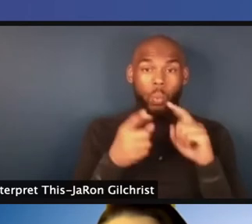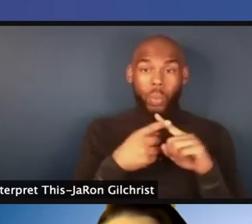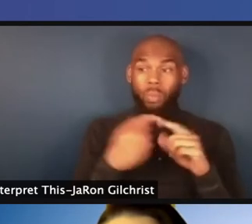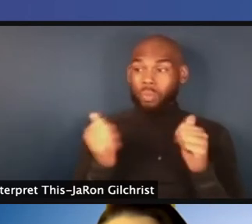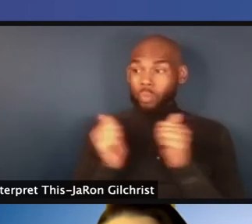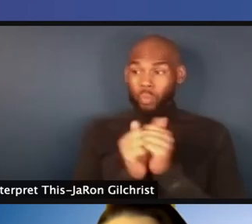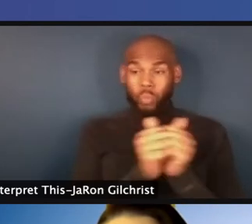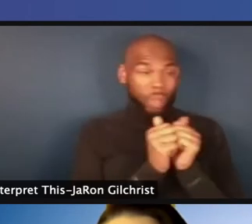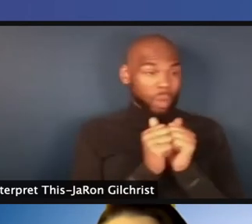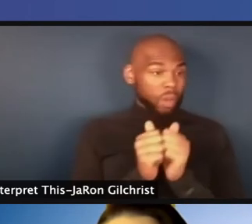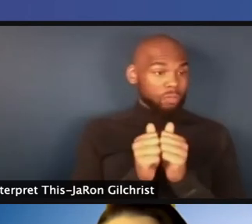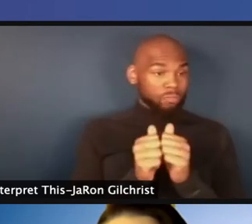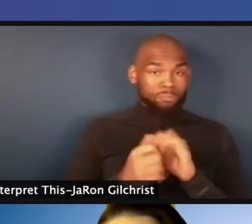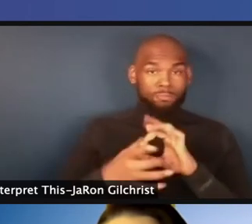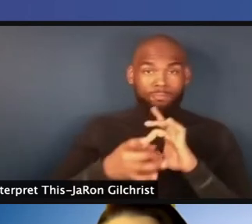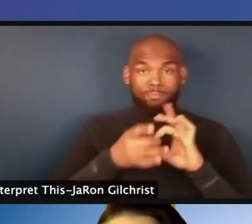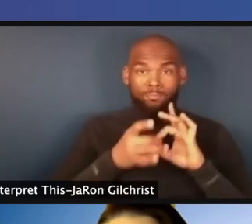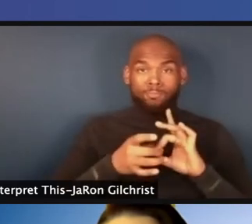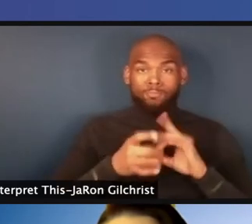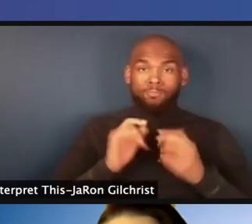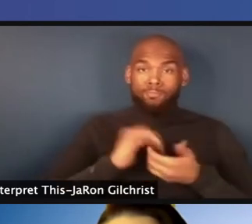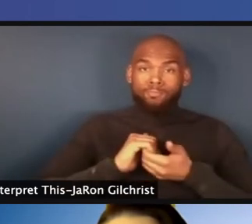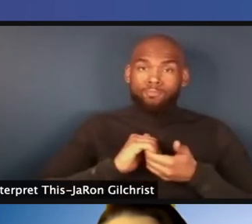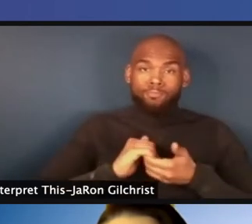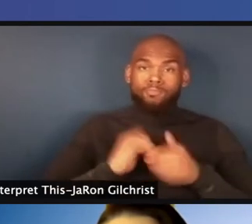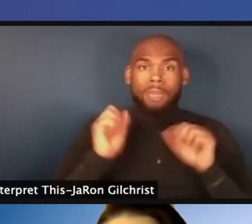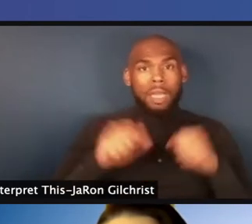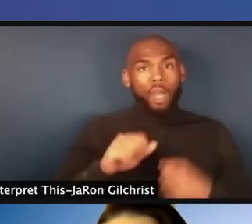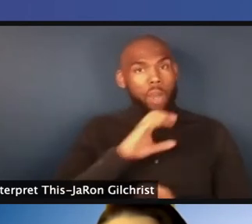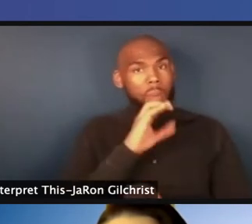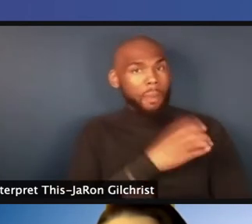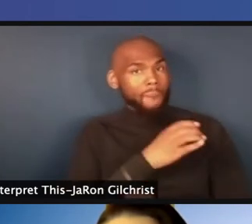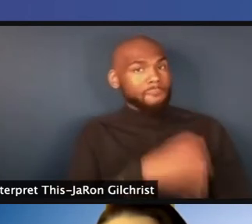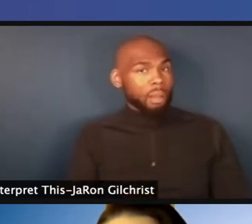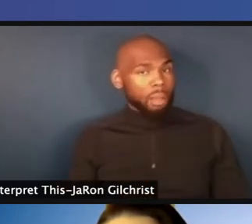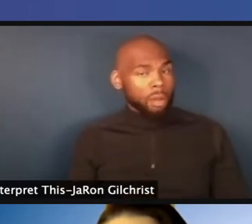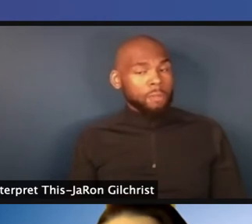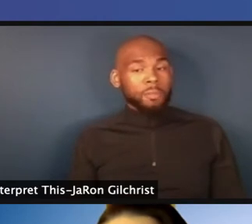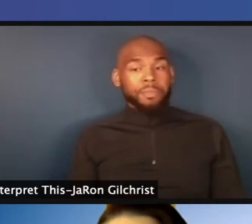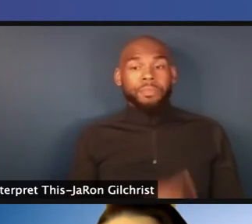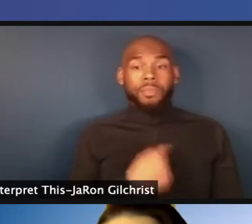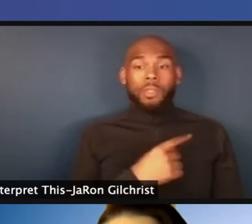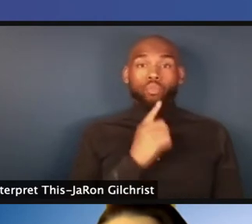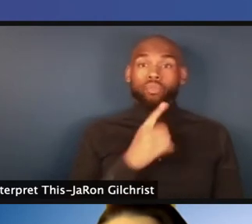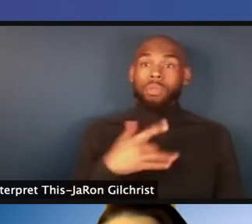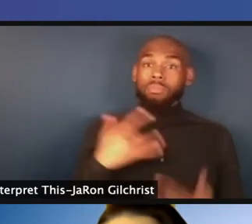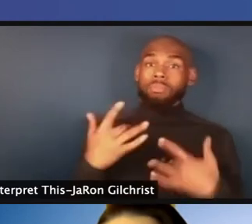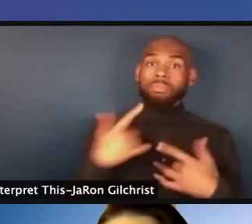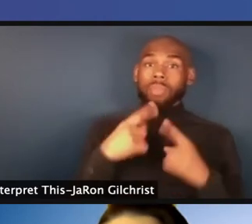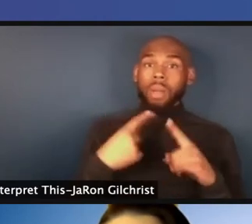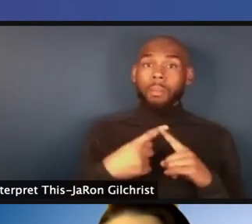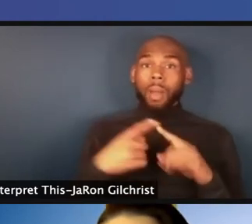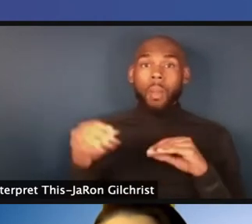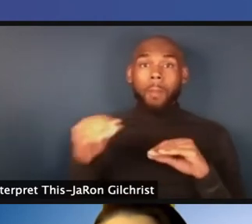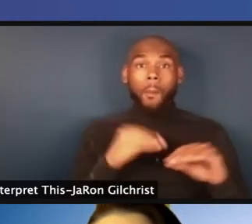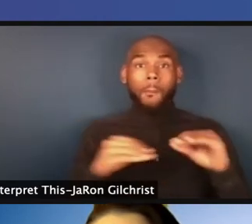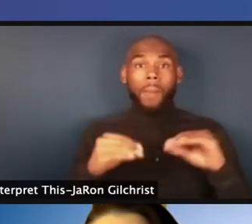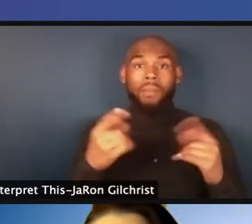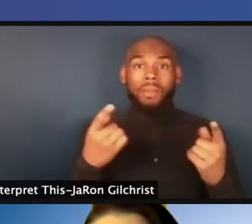be incredibly powerful. Mm-hmm. I'm really heartened by a lot of the mobilizing that's happening in response